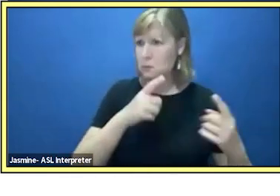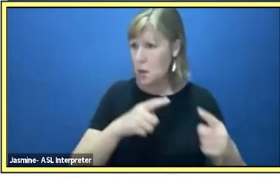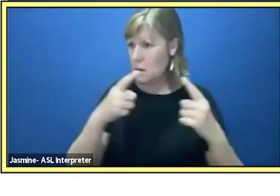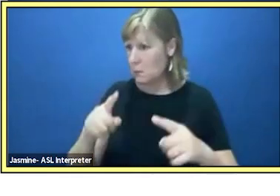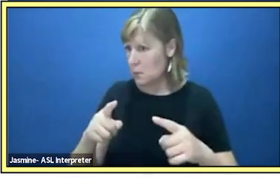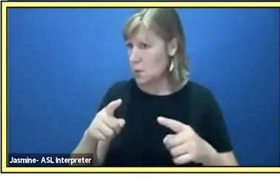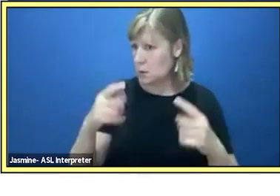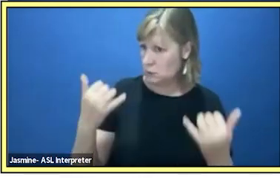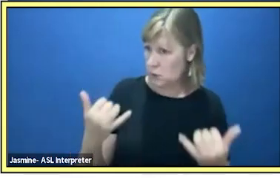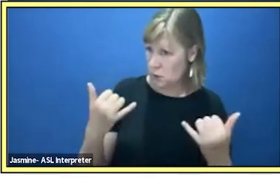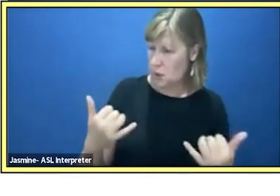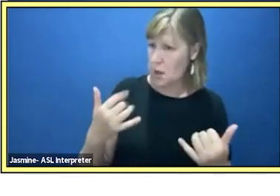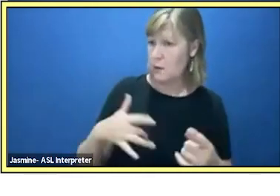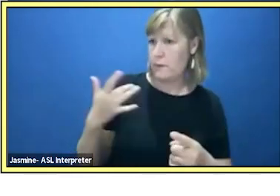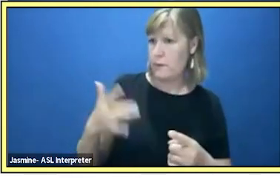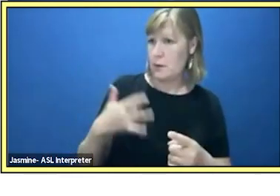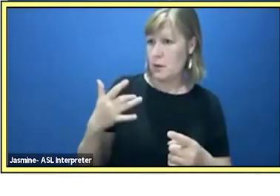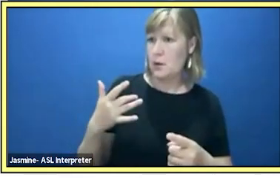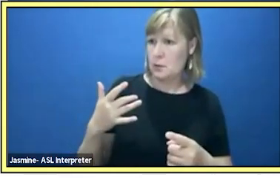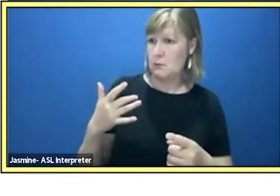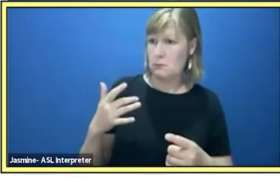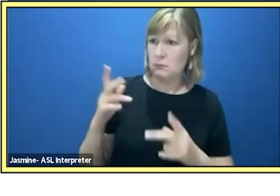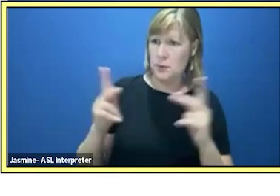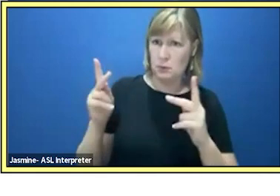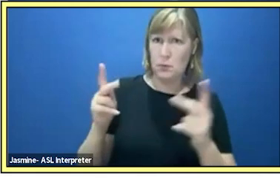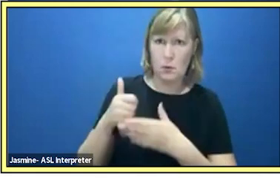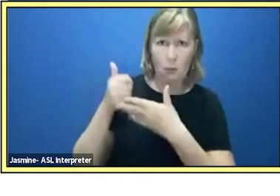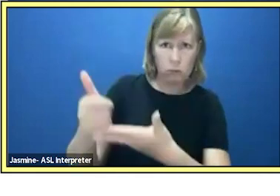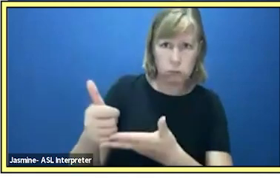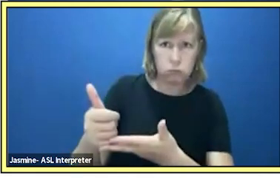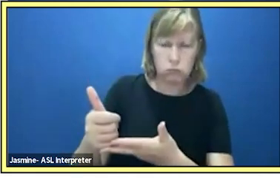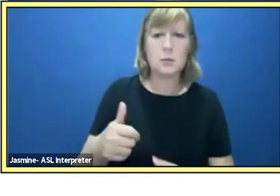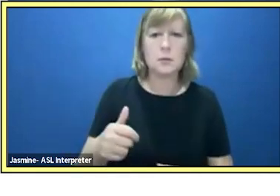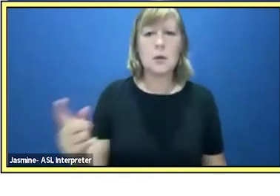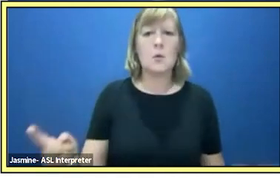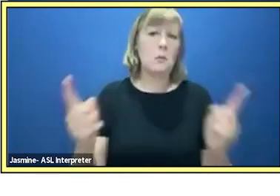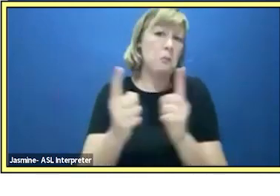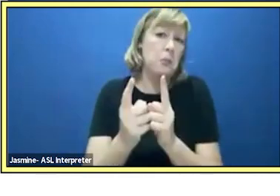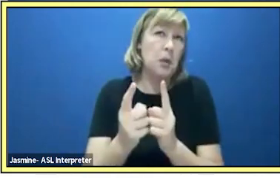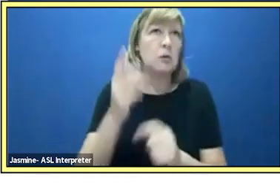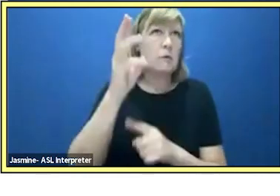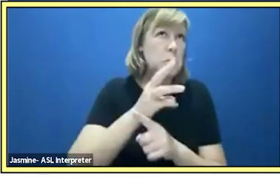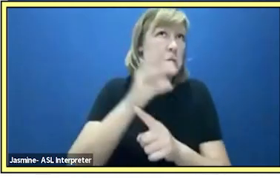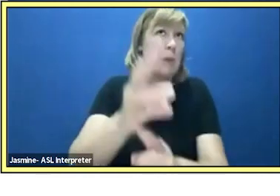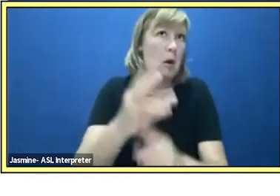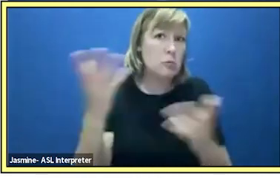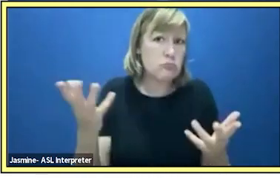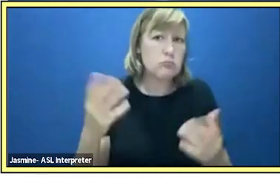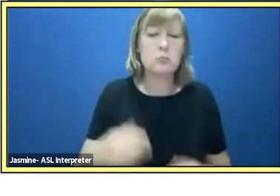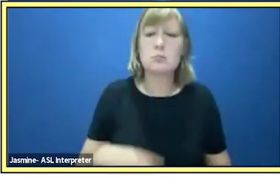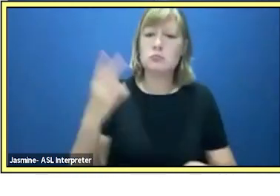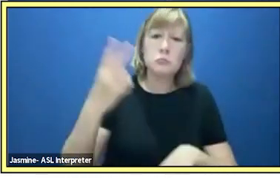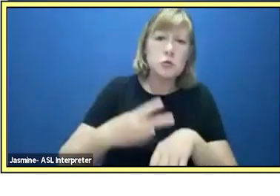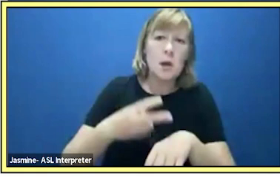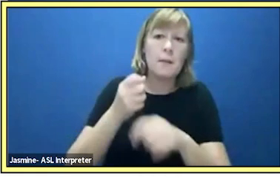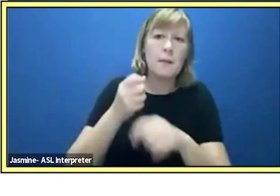The case managers are required to work with you, to meet up with you once every 6 months, so twice a year, really,